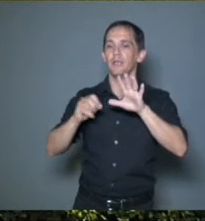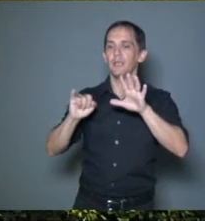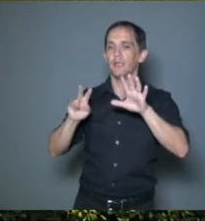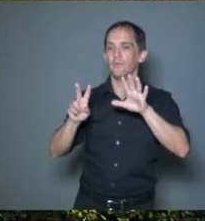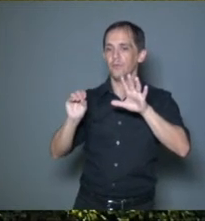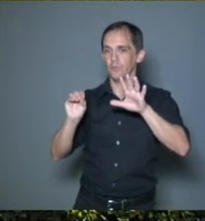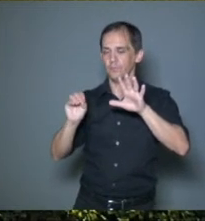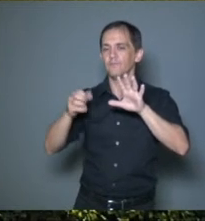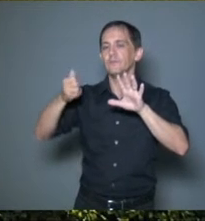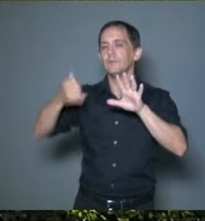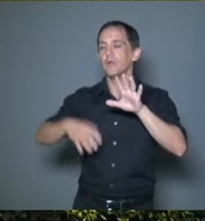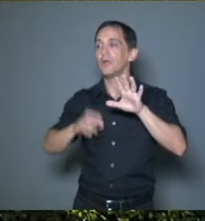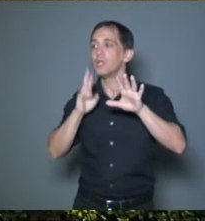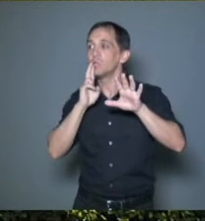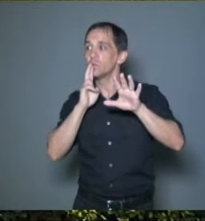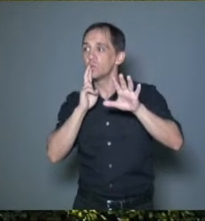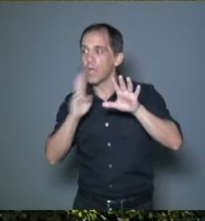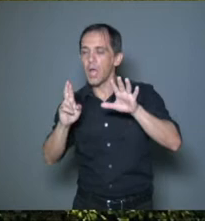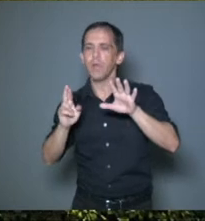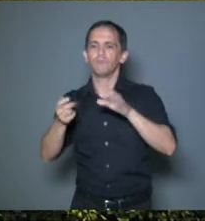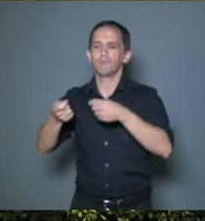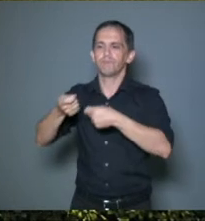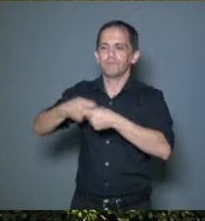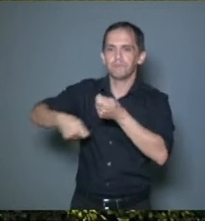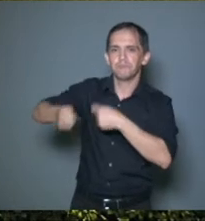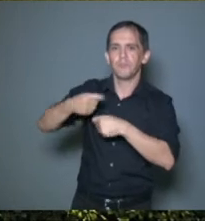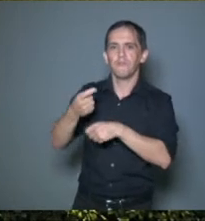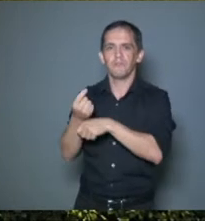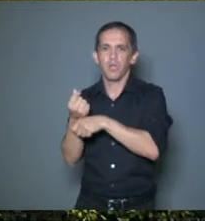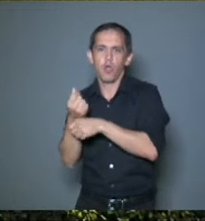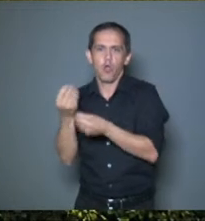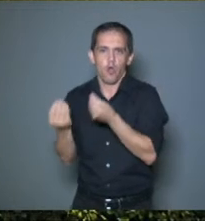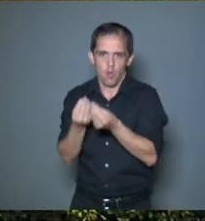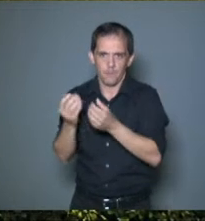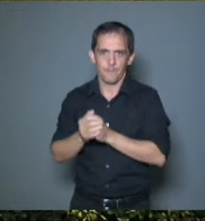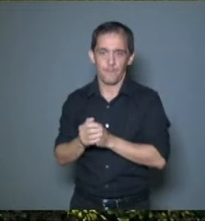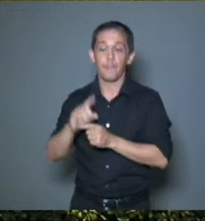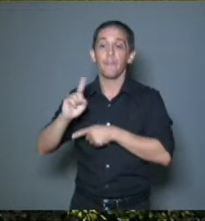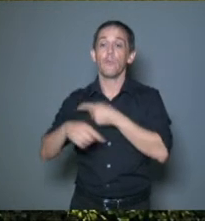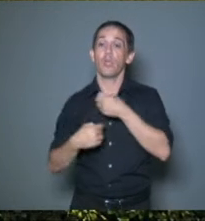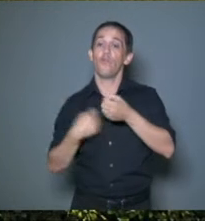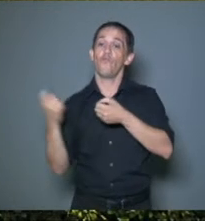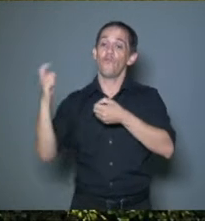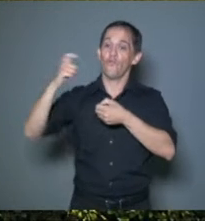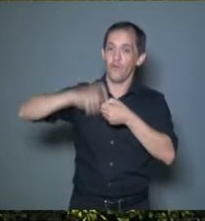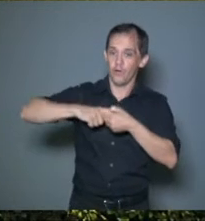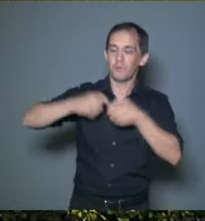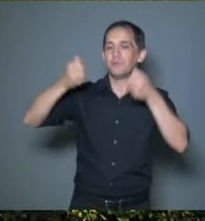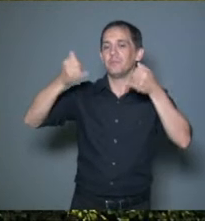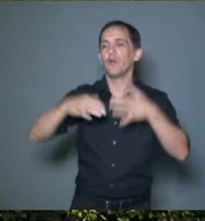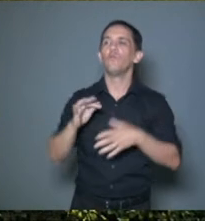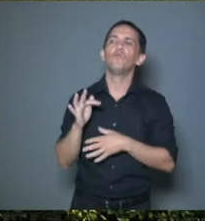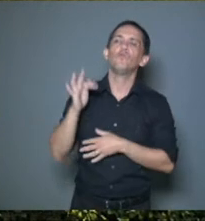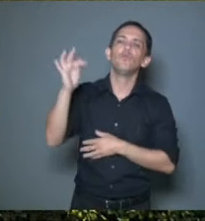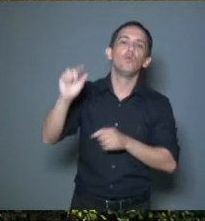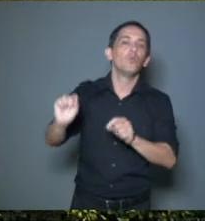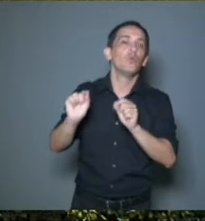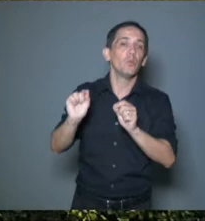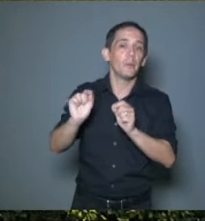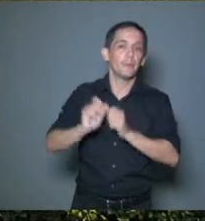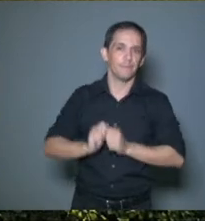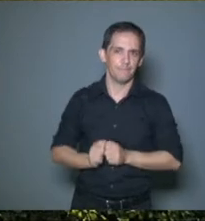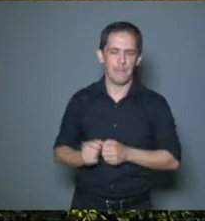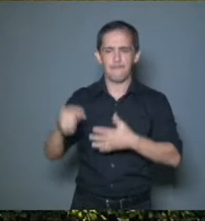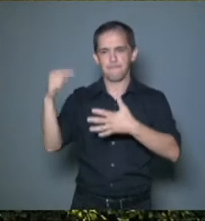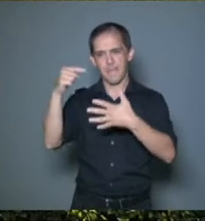Ivo will conclude our presentations with our economic and financial results. And I'll come back to speak about our